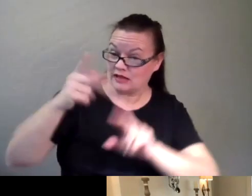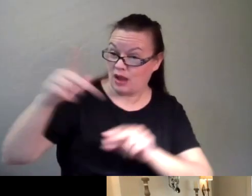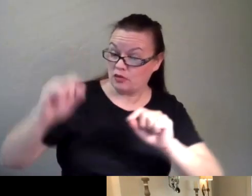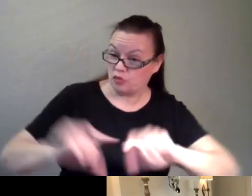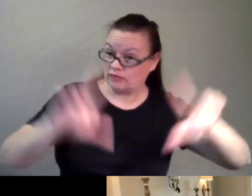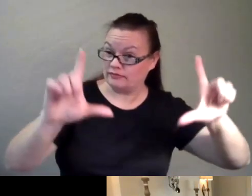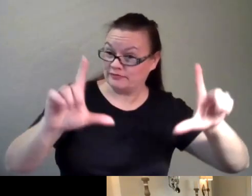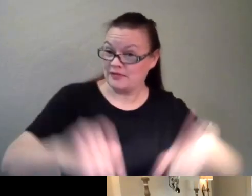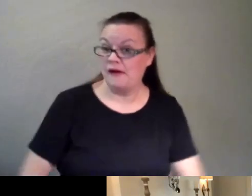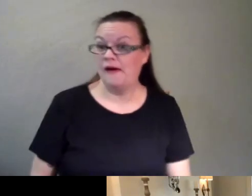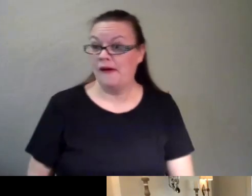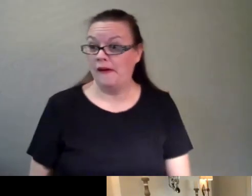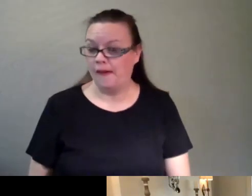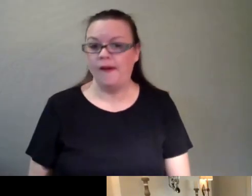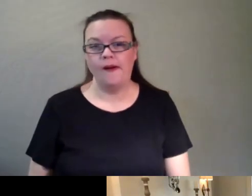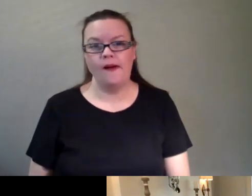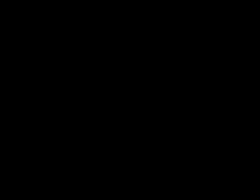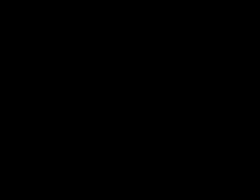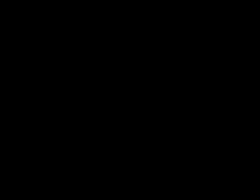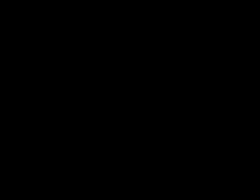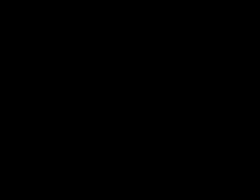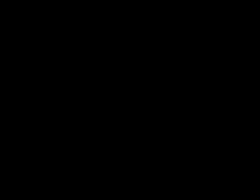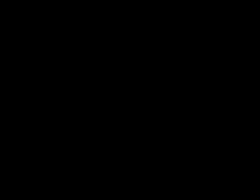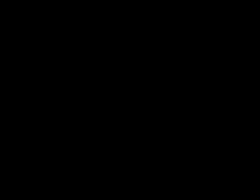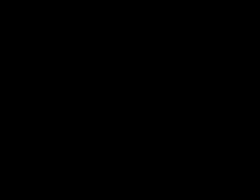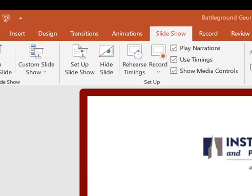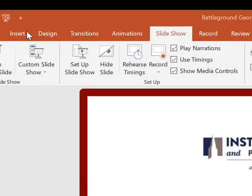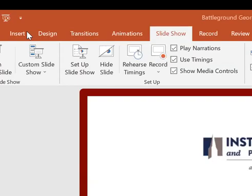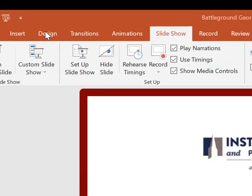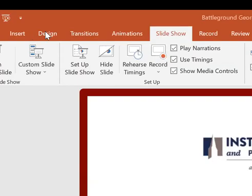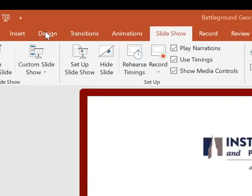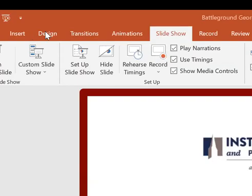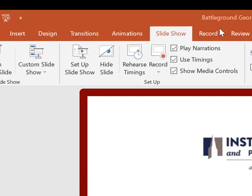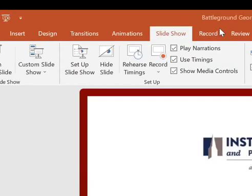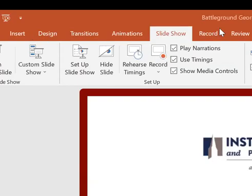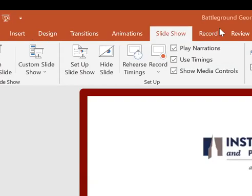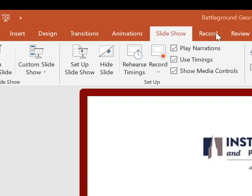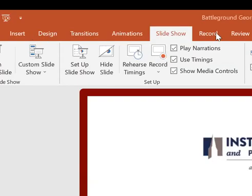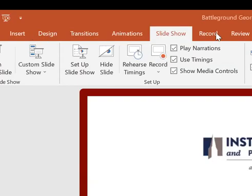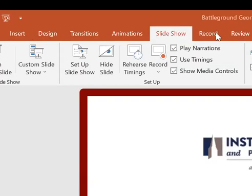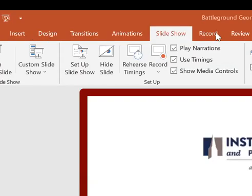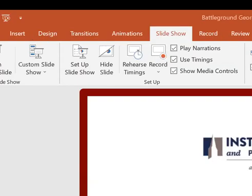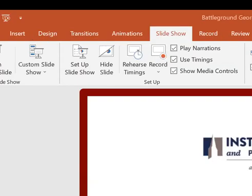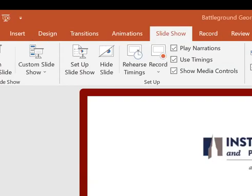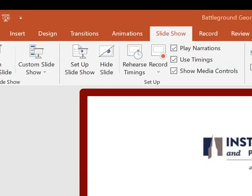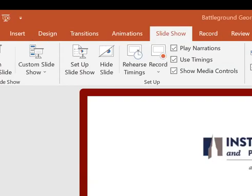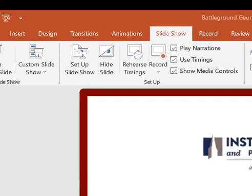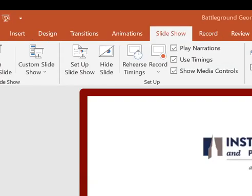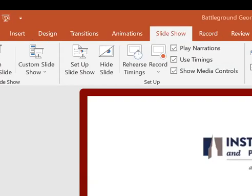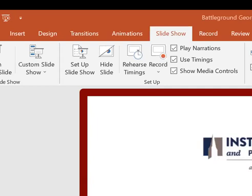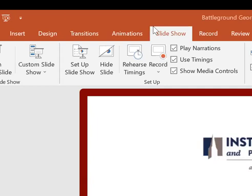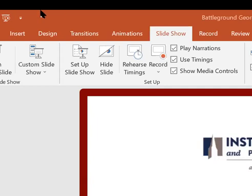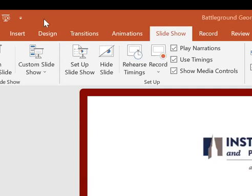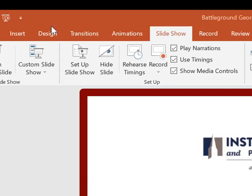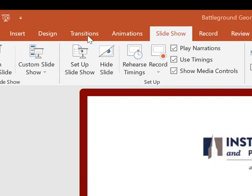them. People can also get these slides if they want, and they are also posted on the Institute of Politics